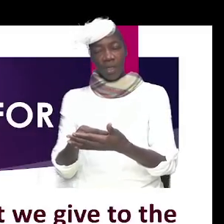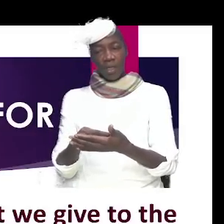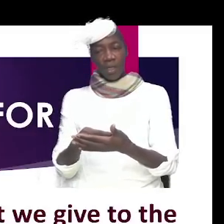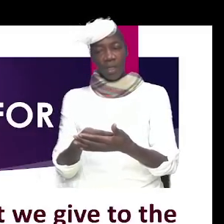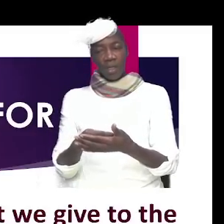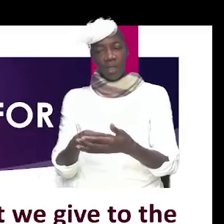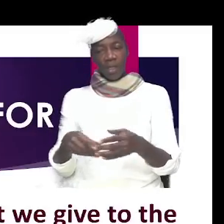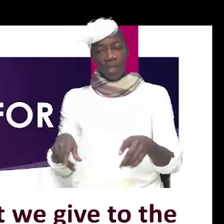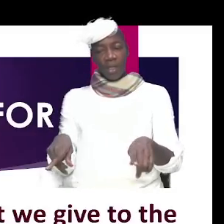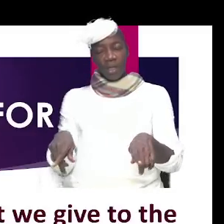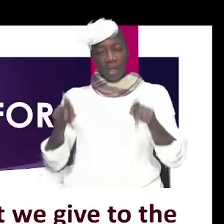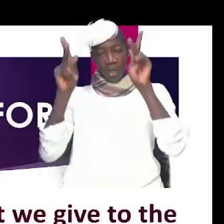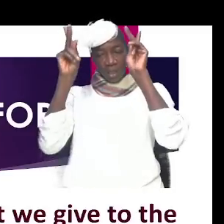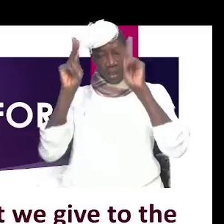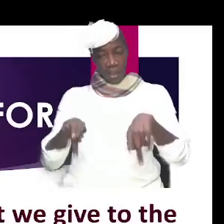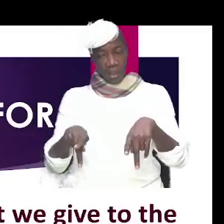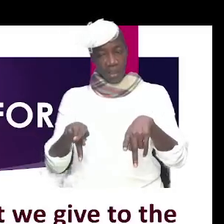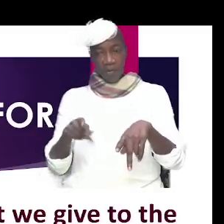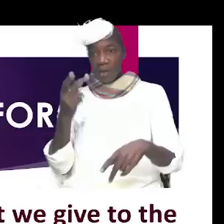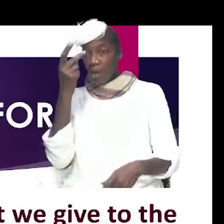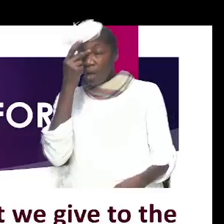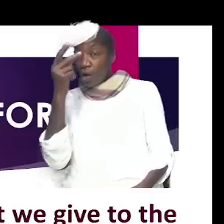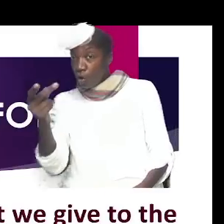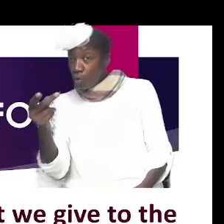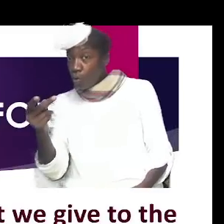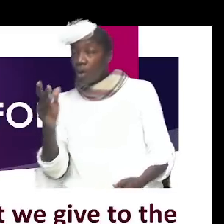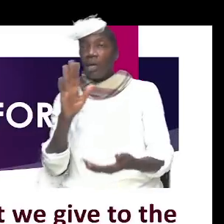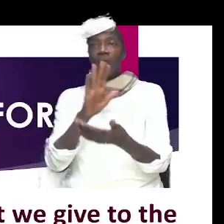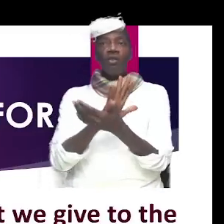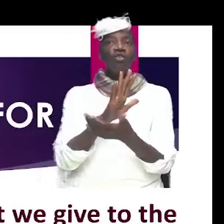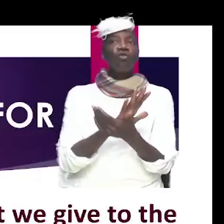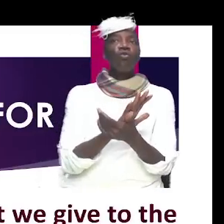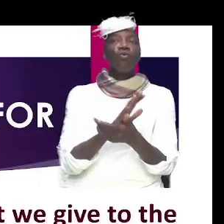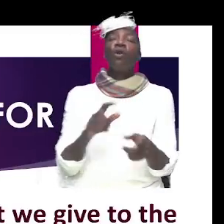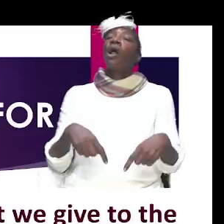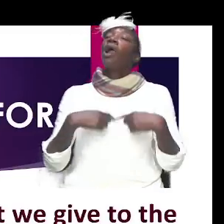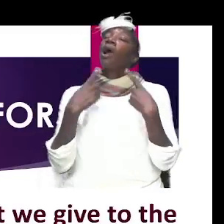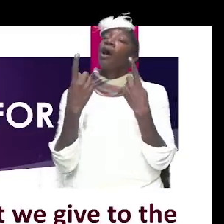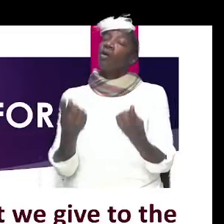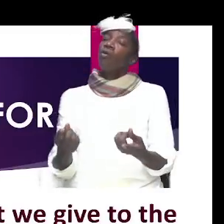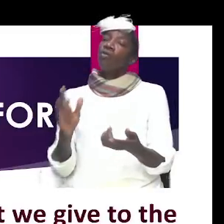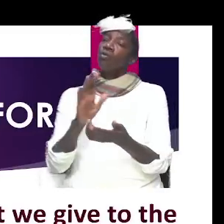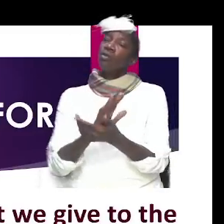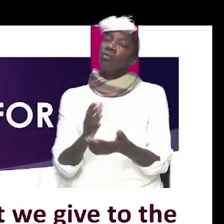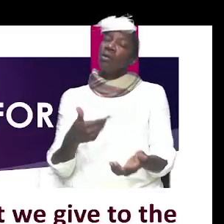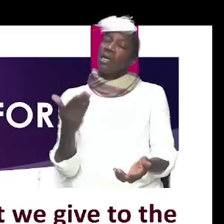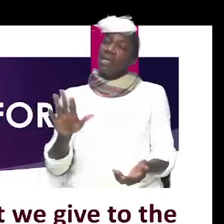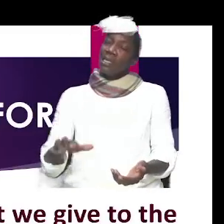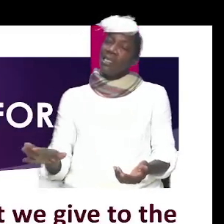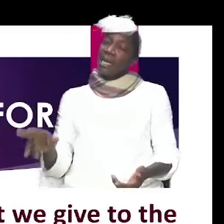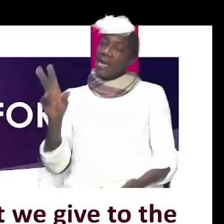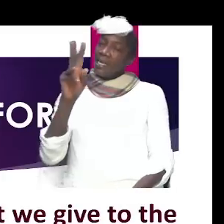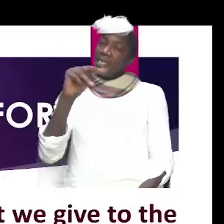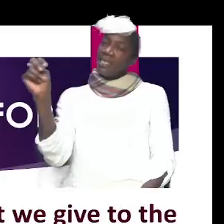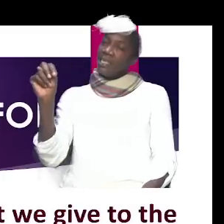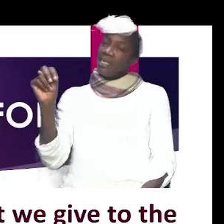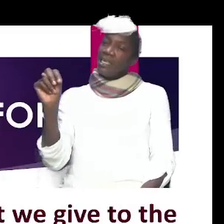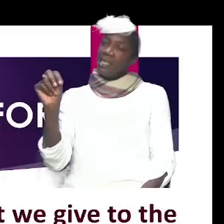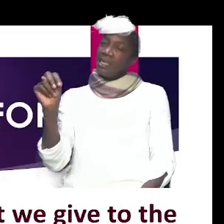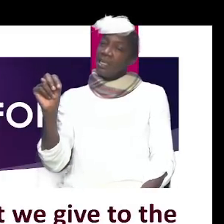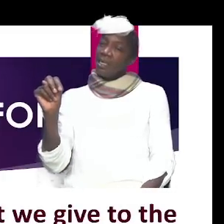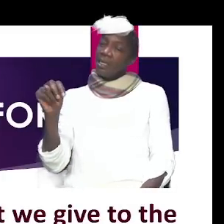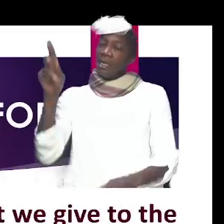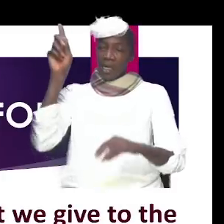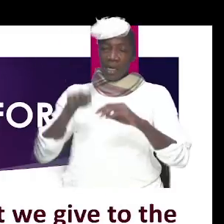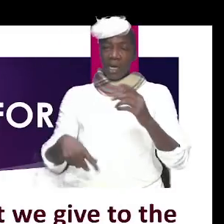individual, we can look at a school, or we can go to a school and find, is there any child in need that